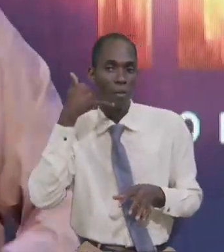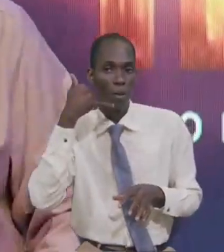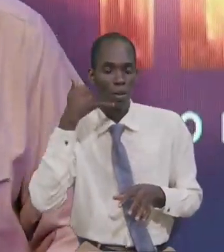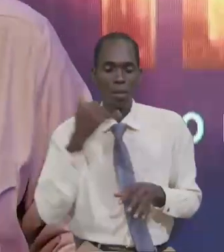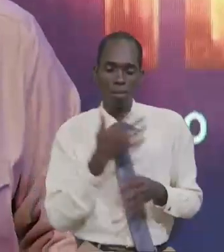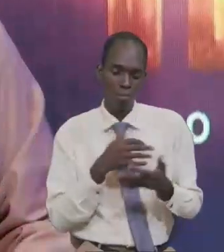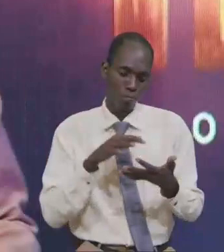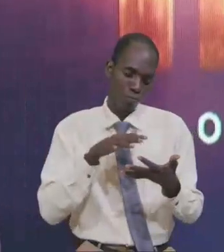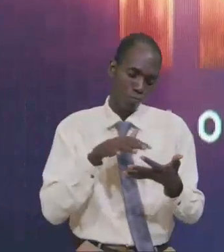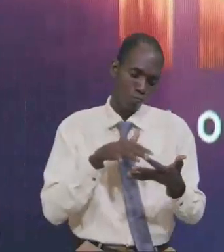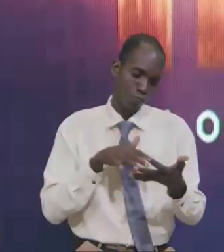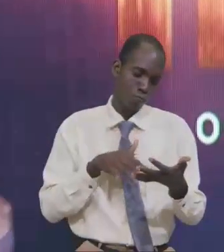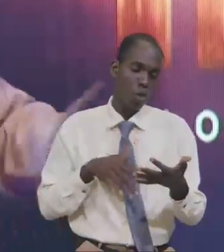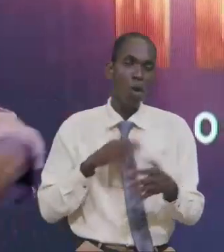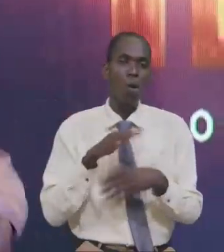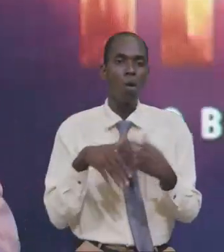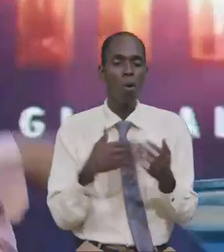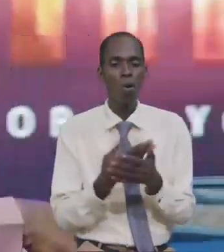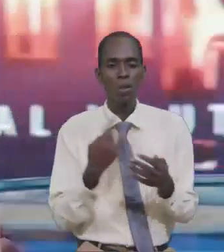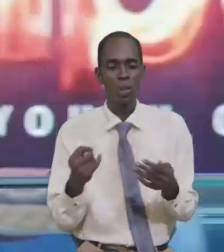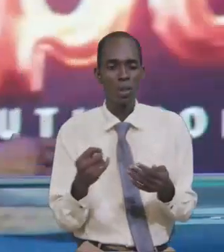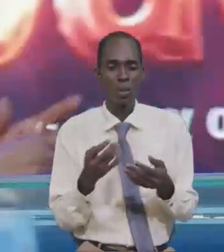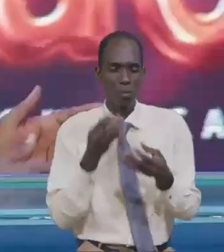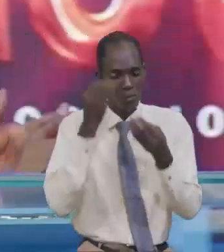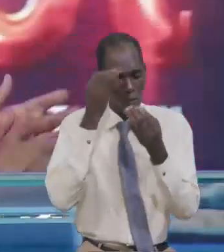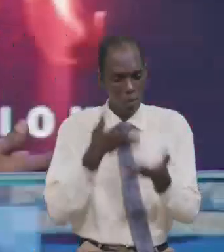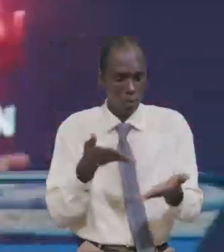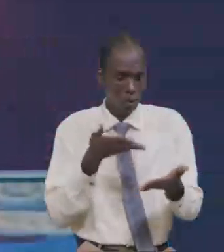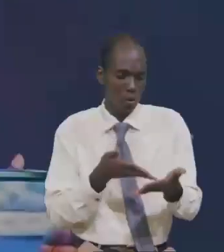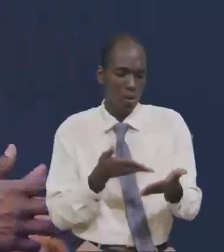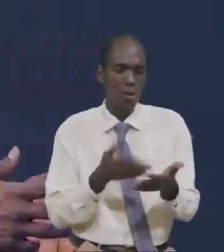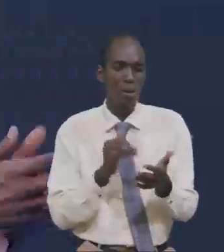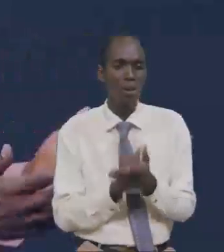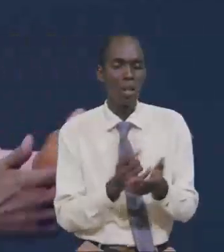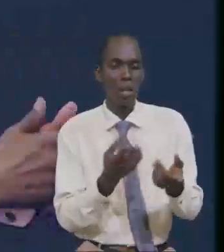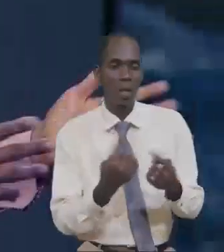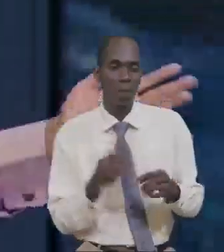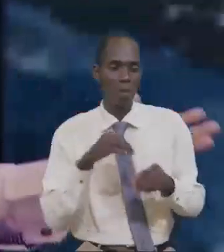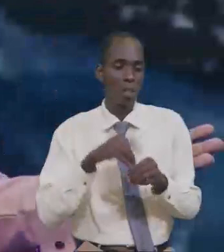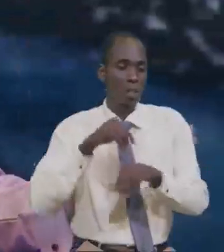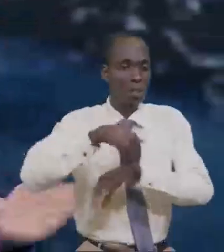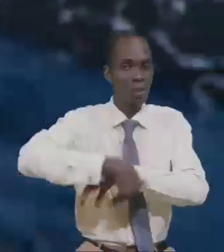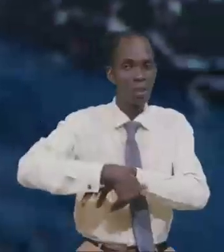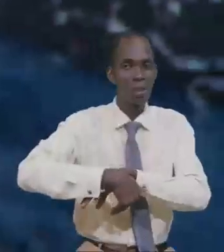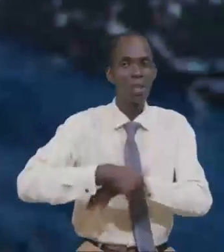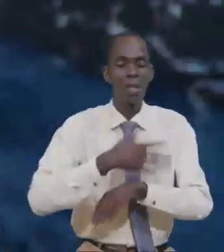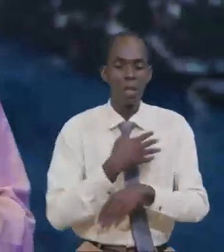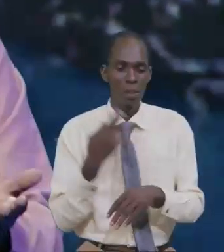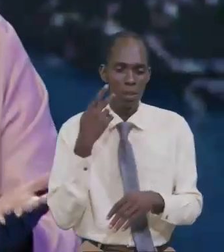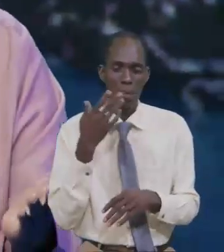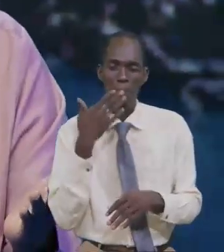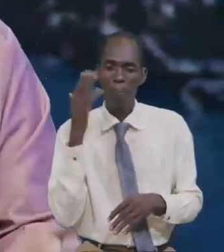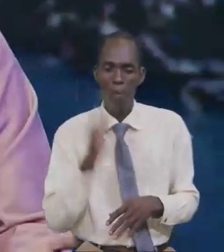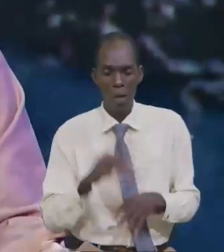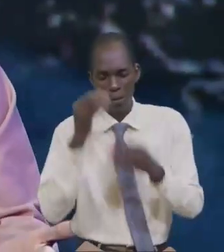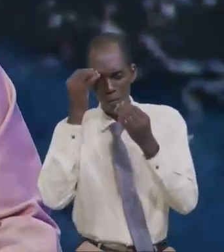at bad news there. Then he goes to, you know, the news section, and he sees everything in